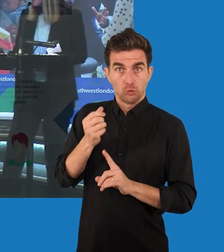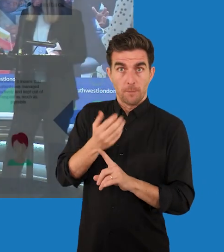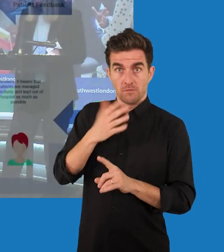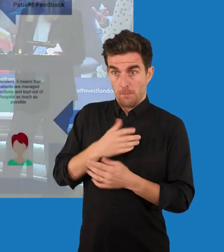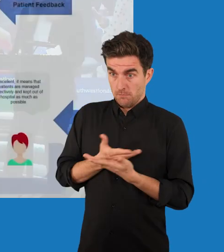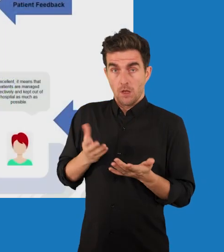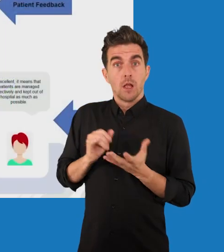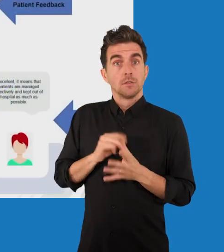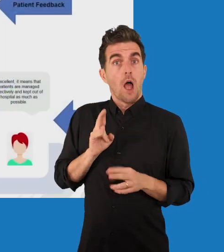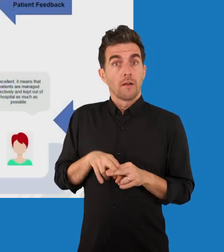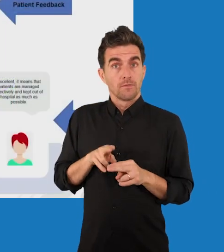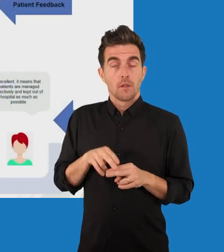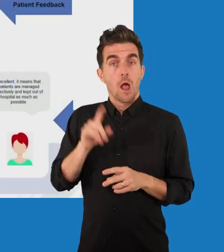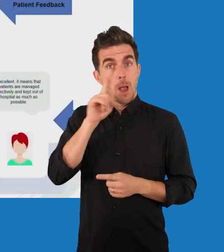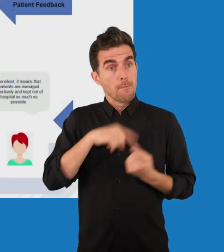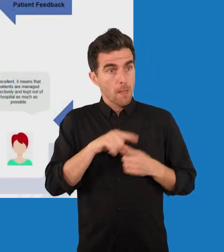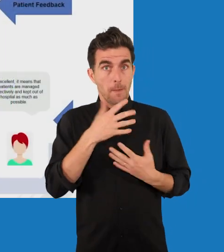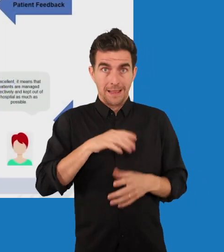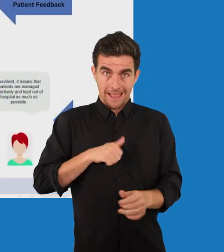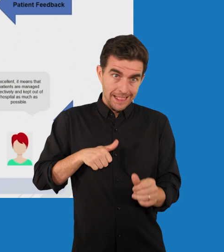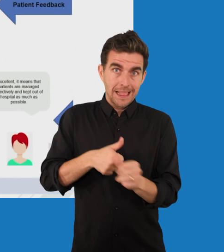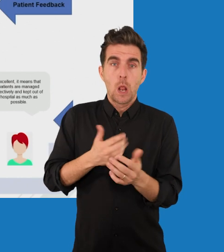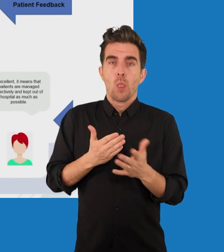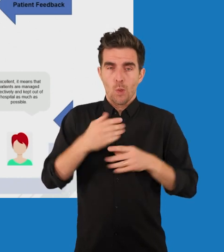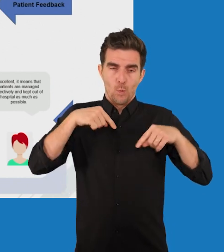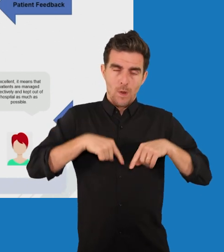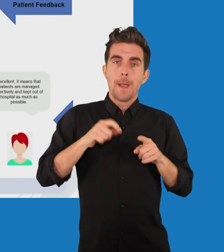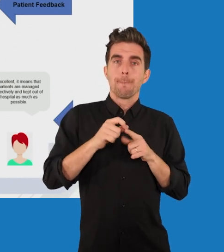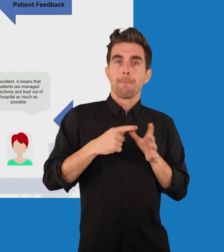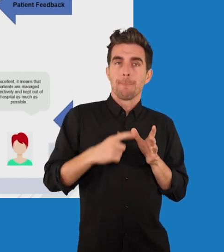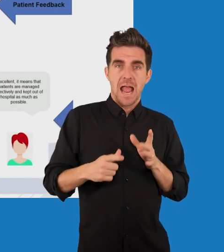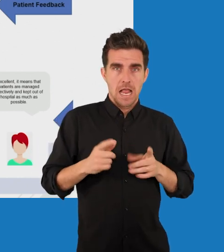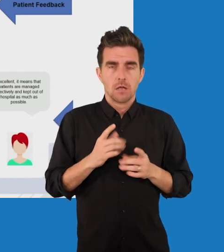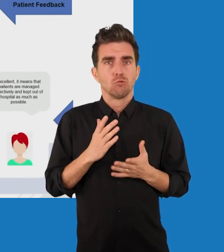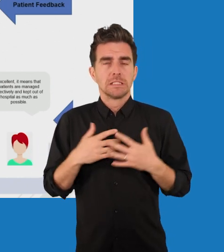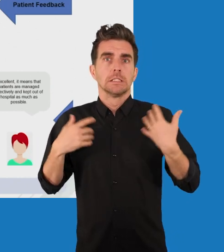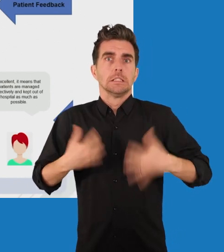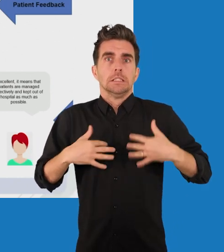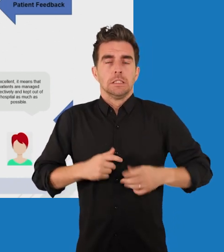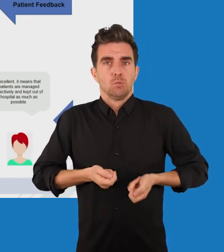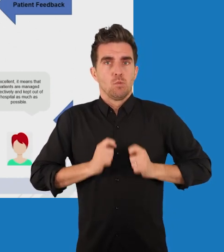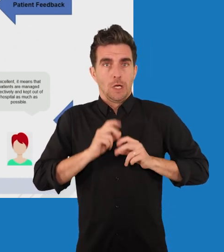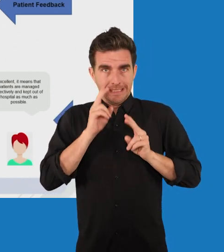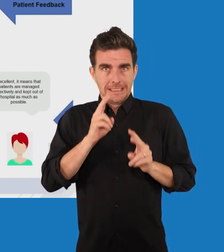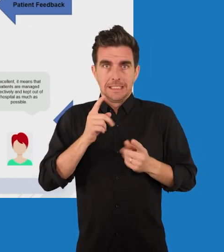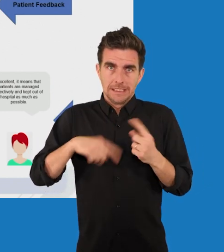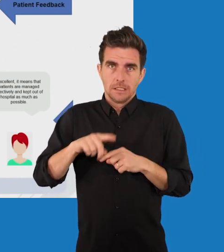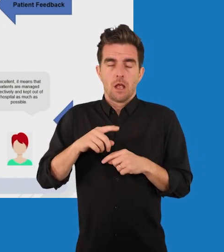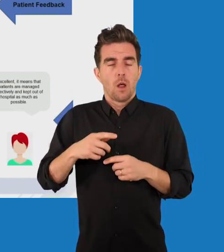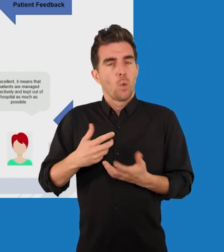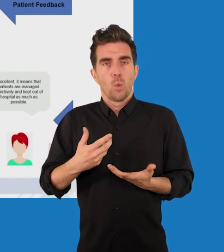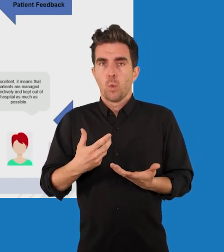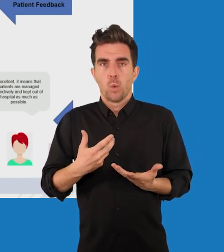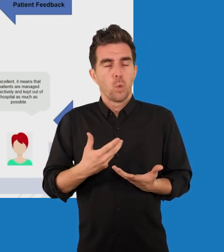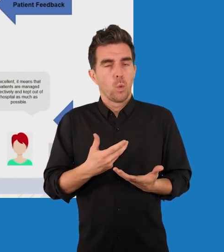some outcomes from staff and from people who have been supported through PAC. And it is really, really rewarding